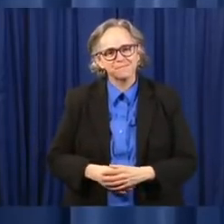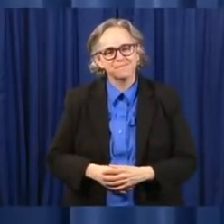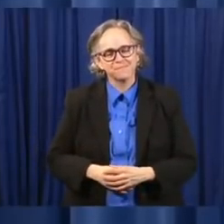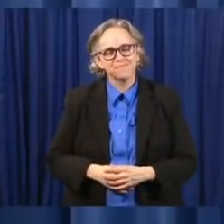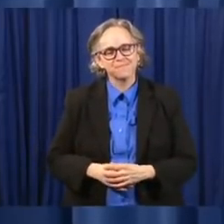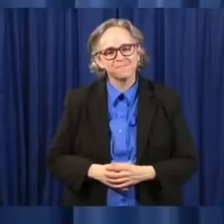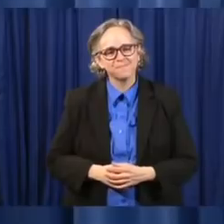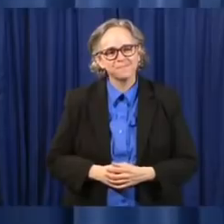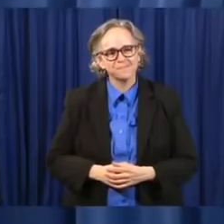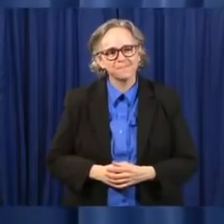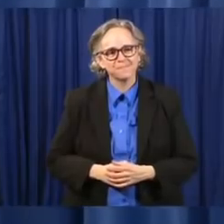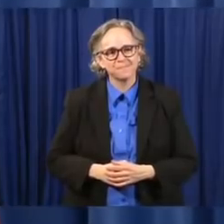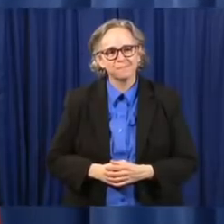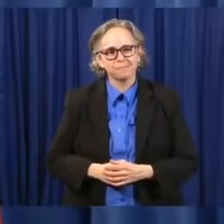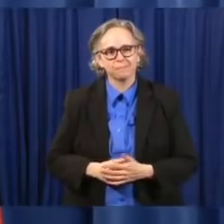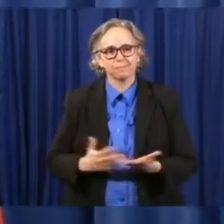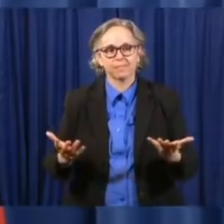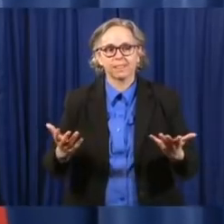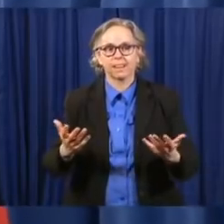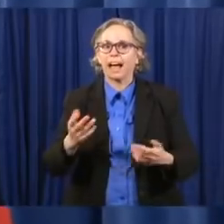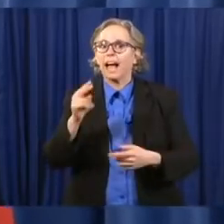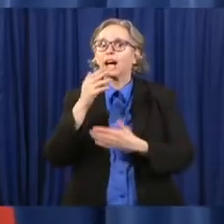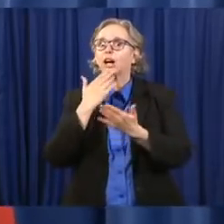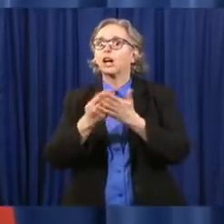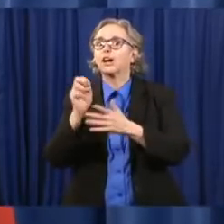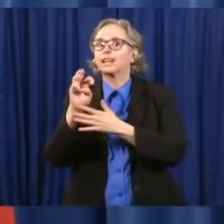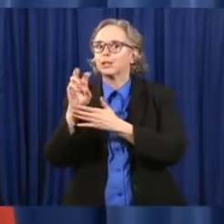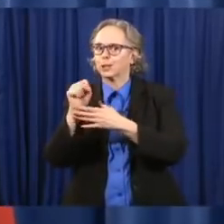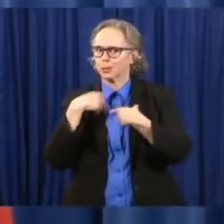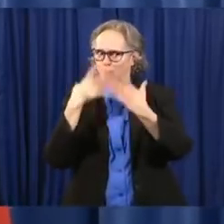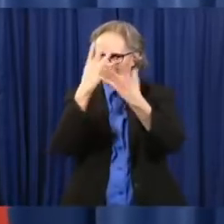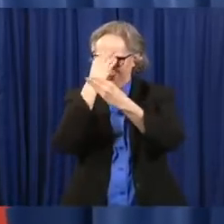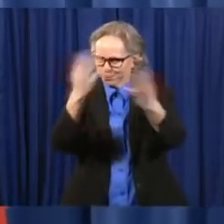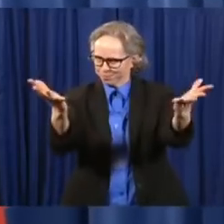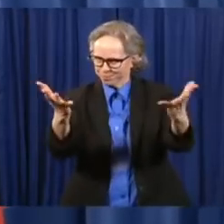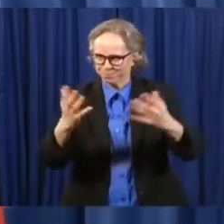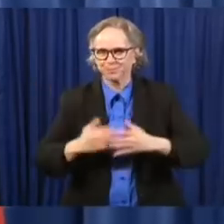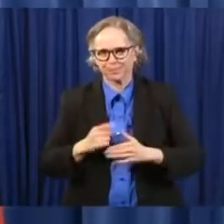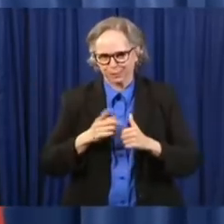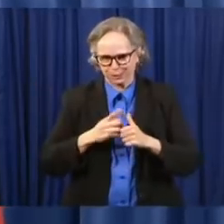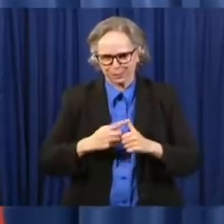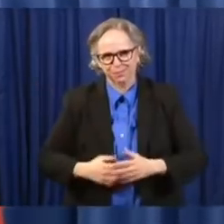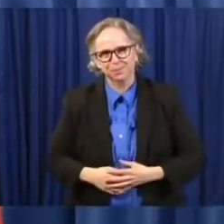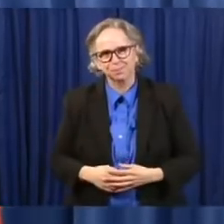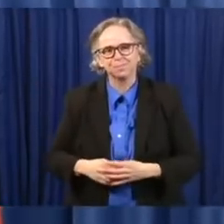kind of a good news story. One